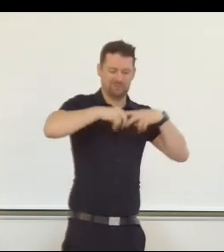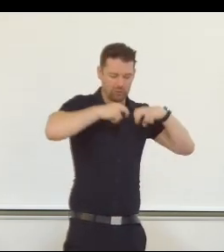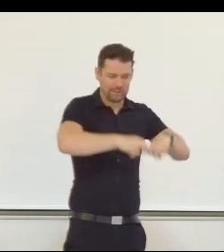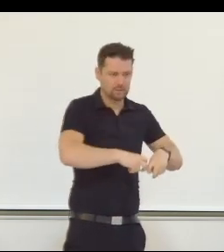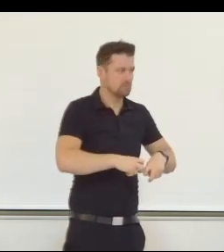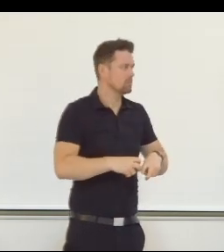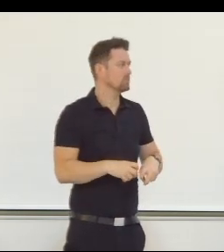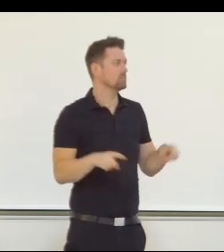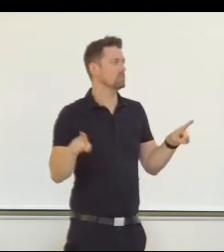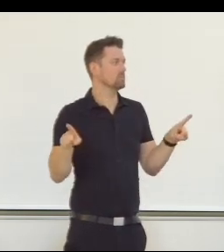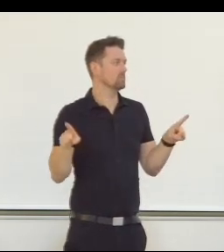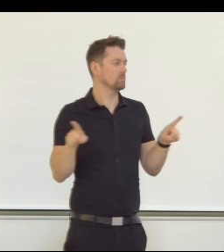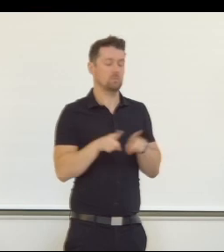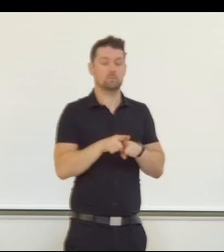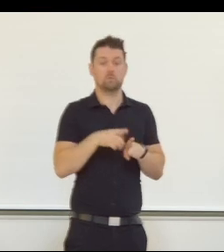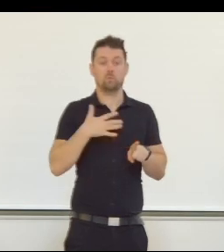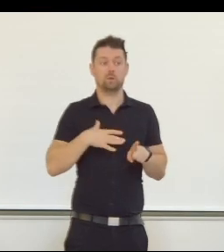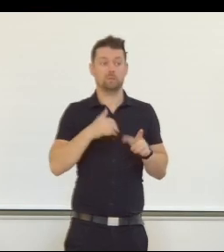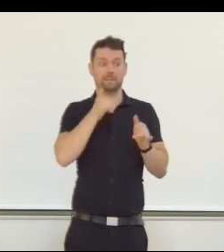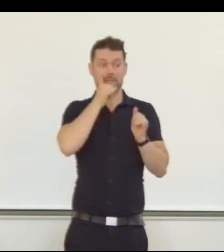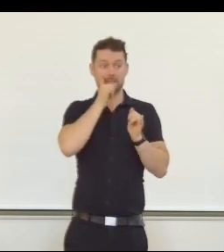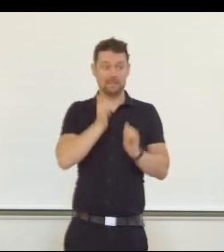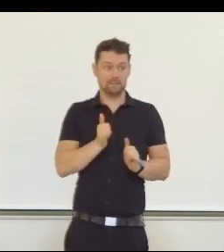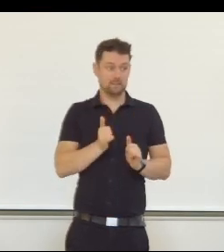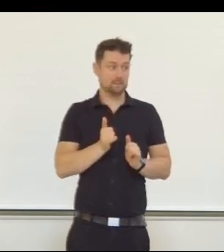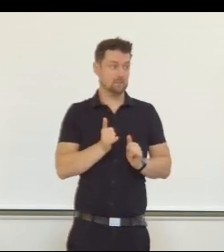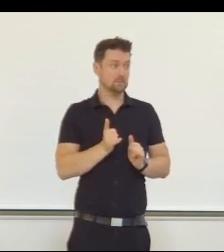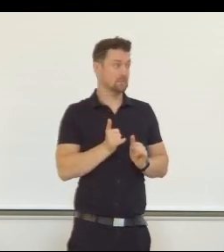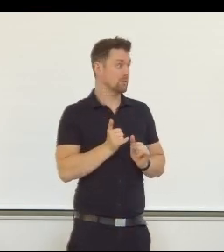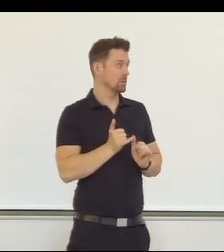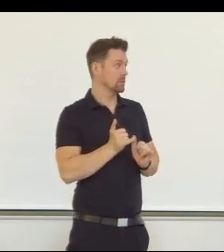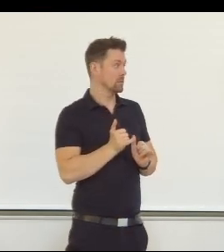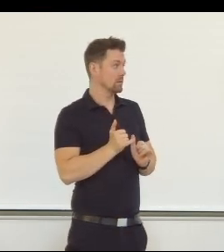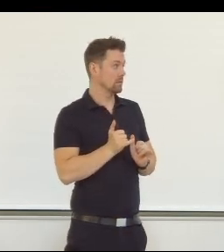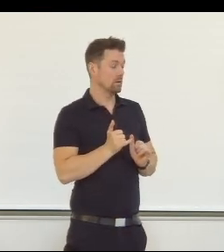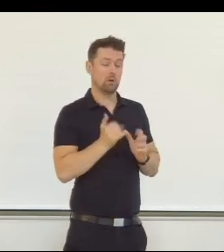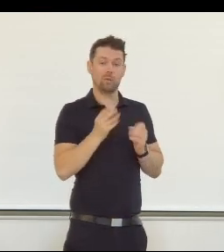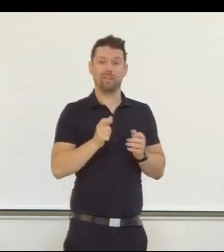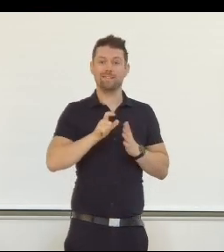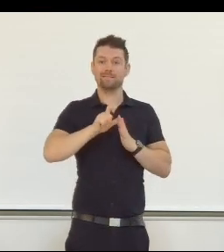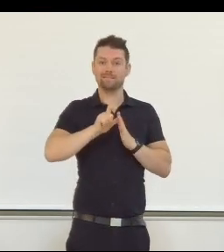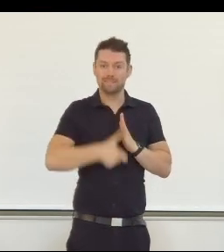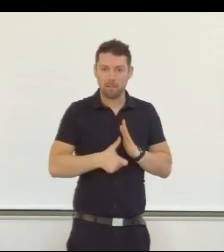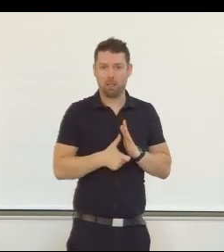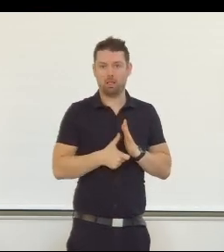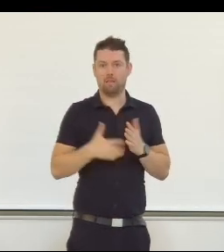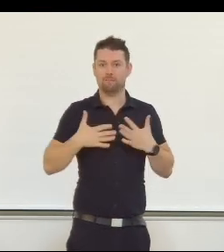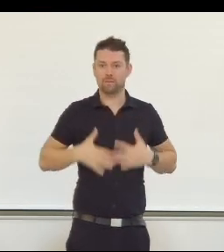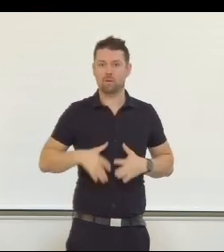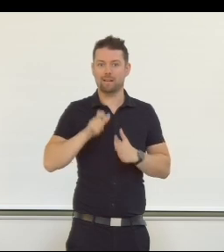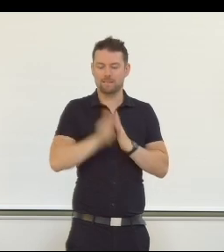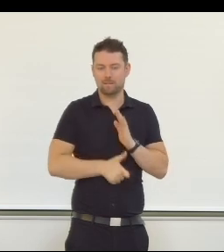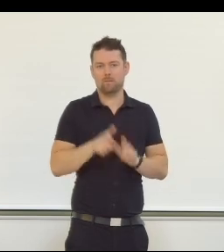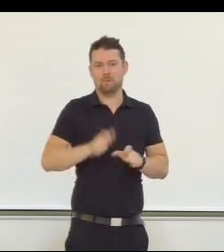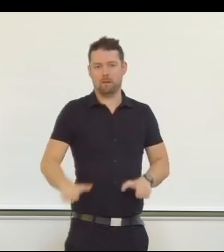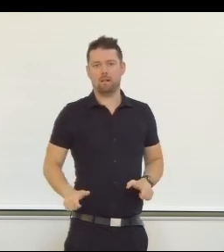we would also like to do some tests with people with disabilities, physical